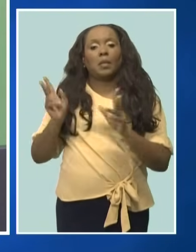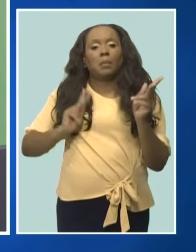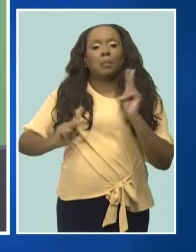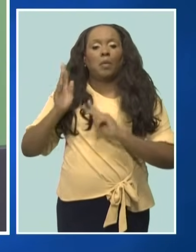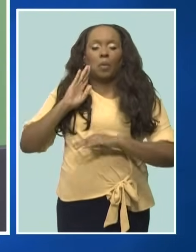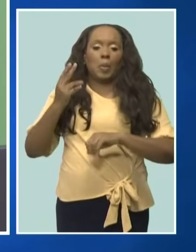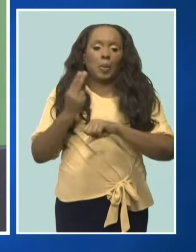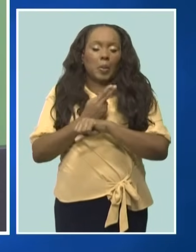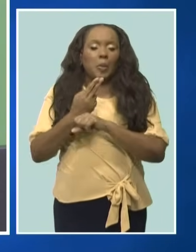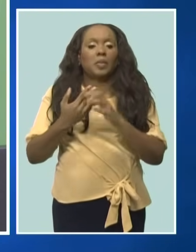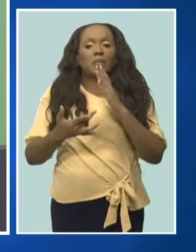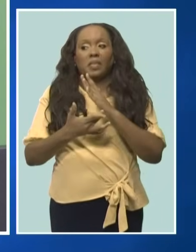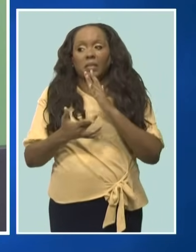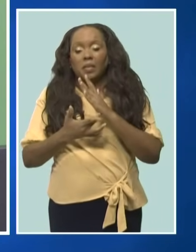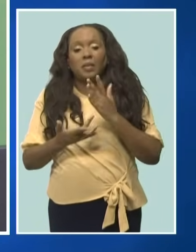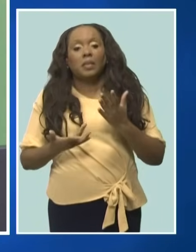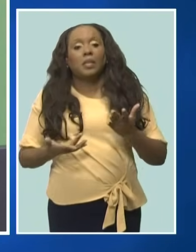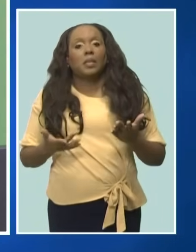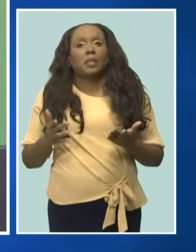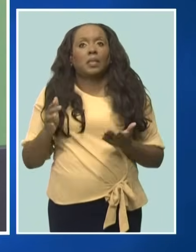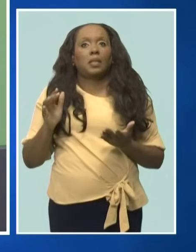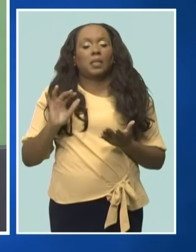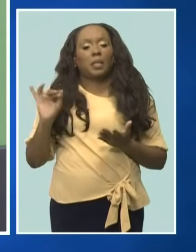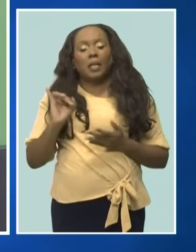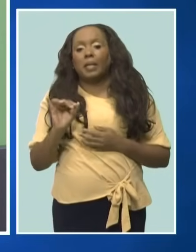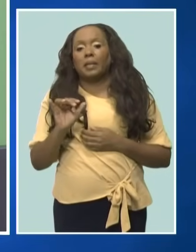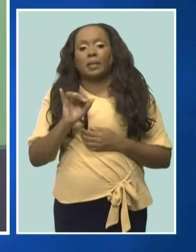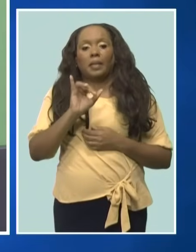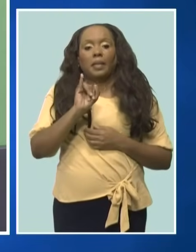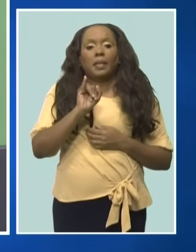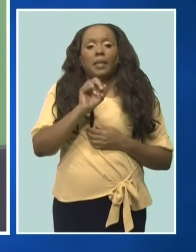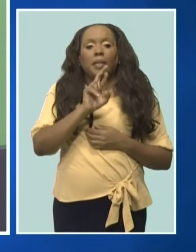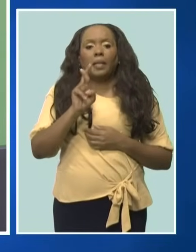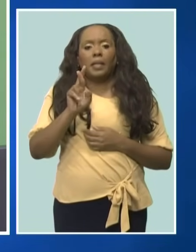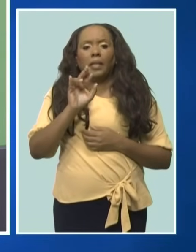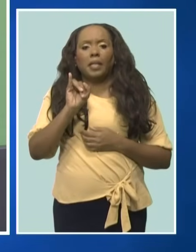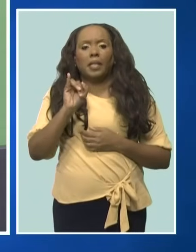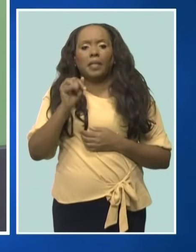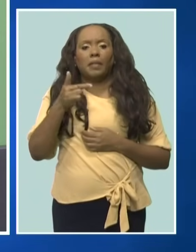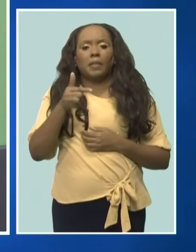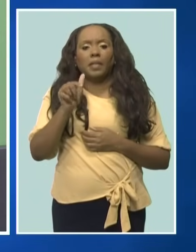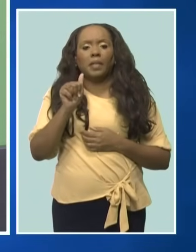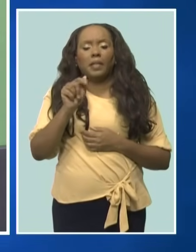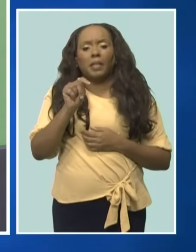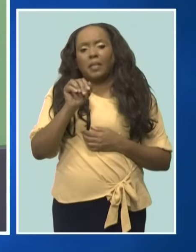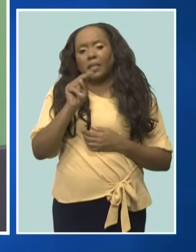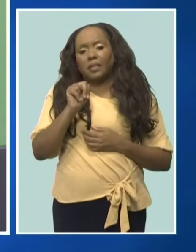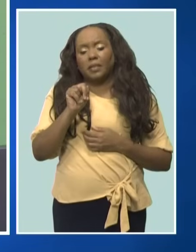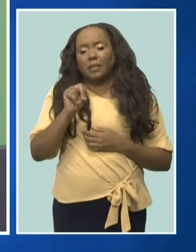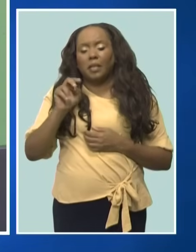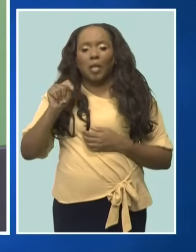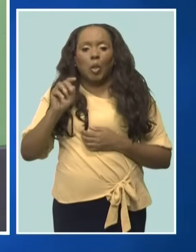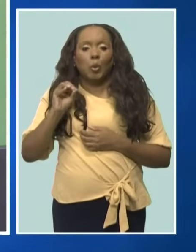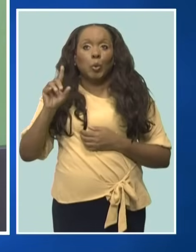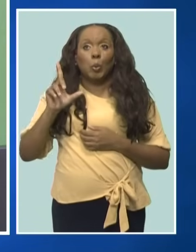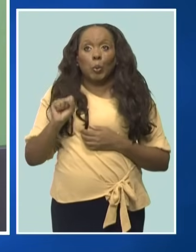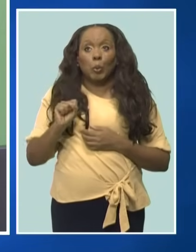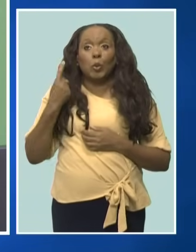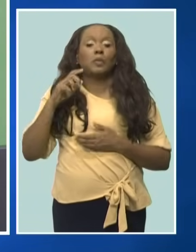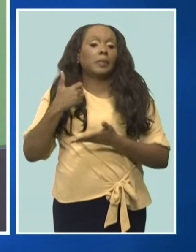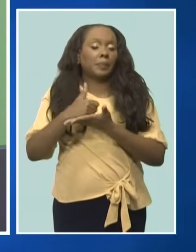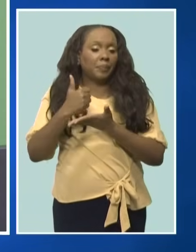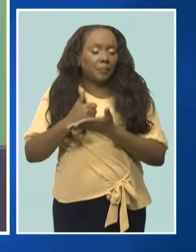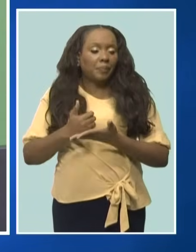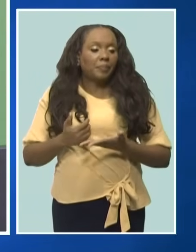all the little tools that they need, like irrigation tools to help with the irrigation lines and stuff like that.